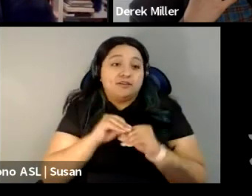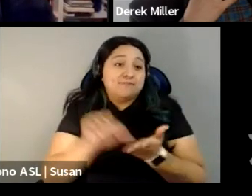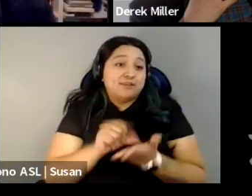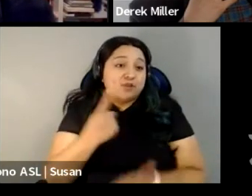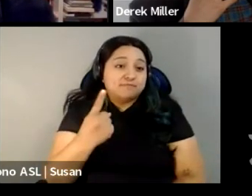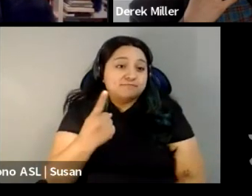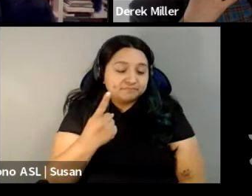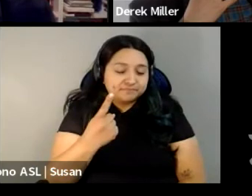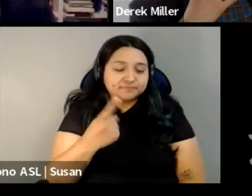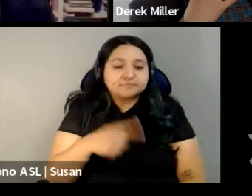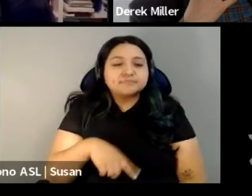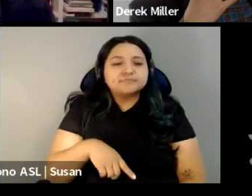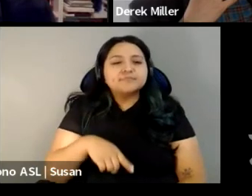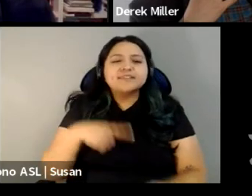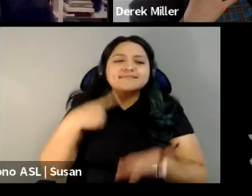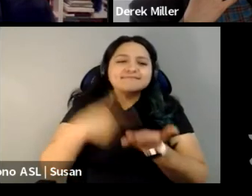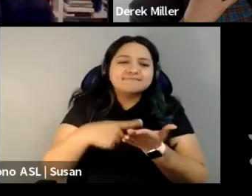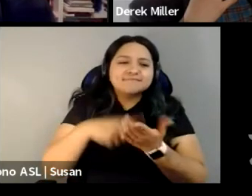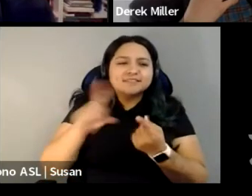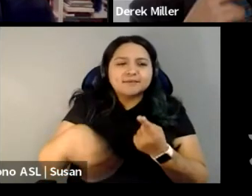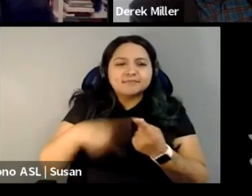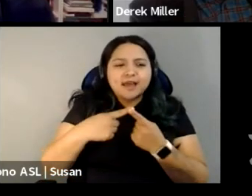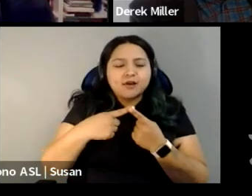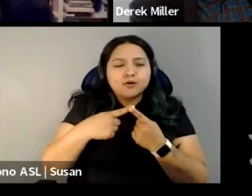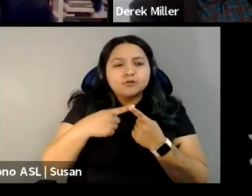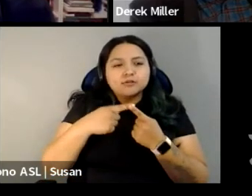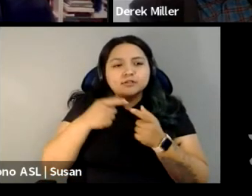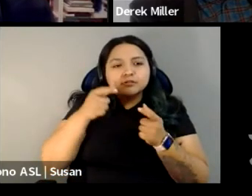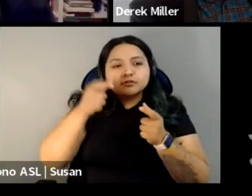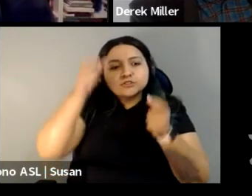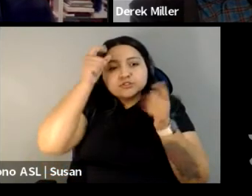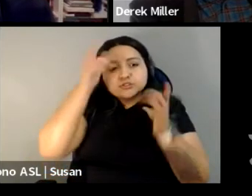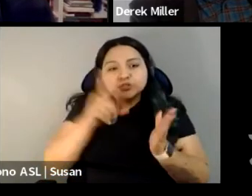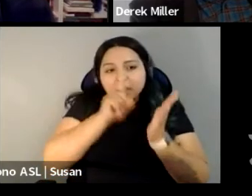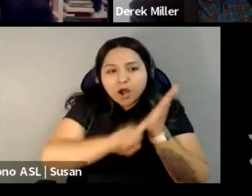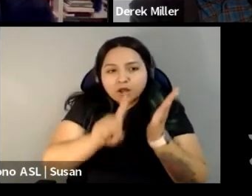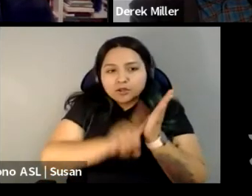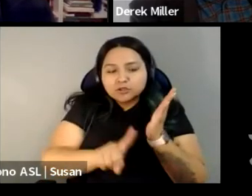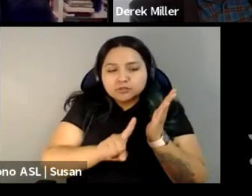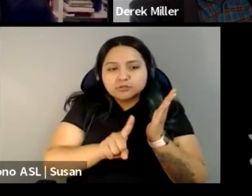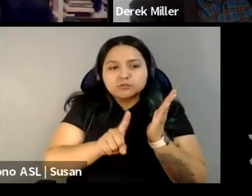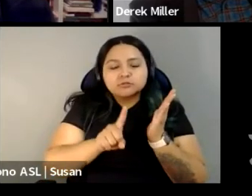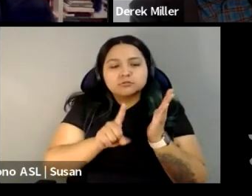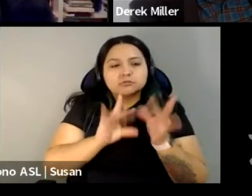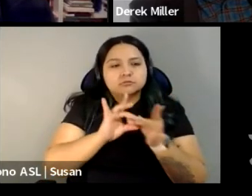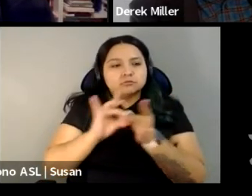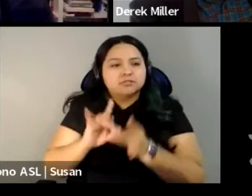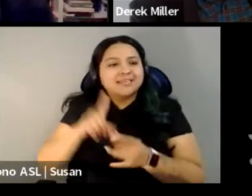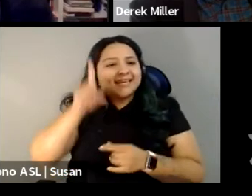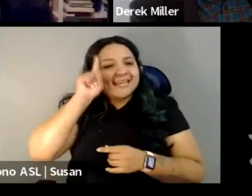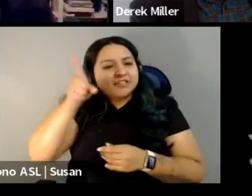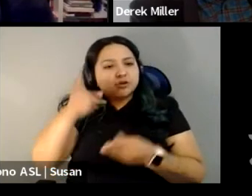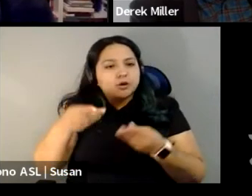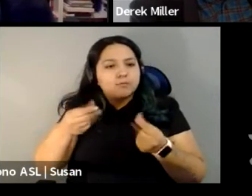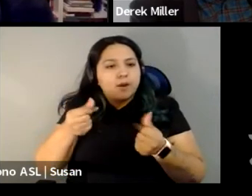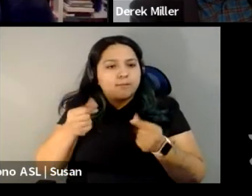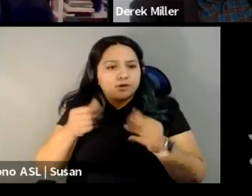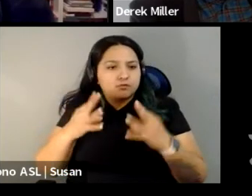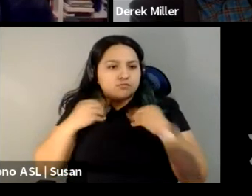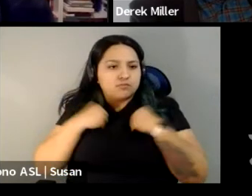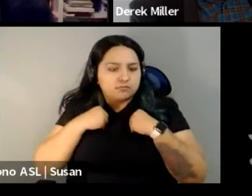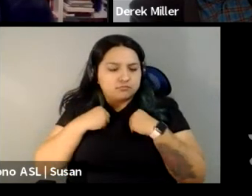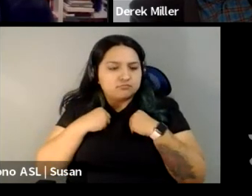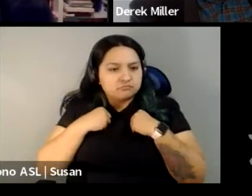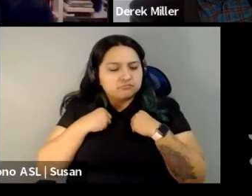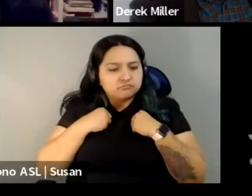point, he's discussing scholars' occupation with intellectual property rights that playwrights have been assumed to control.